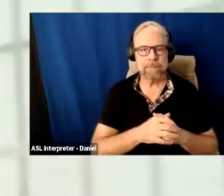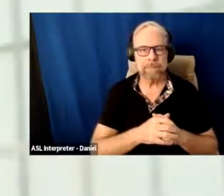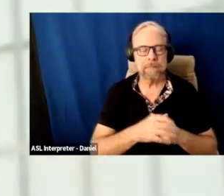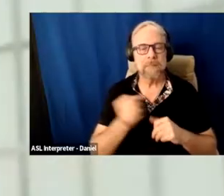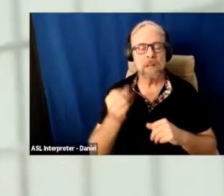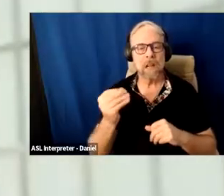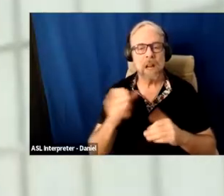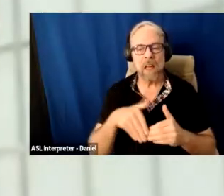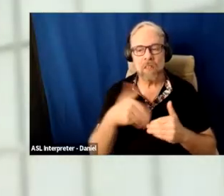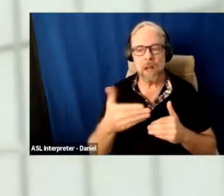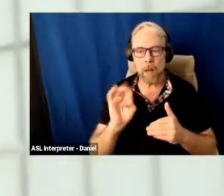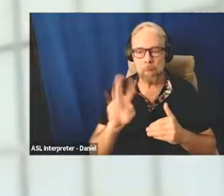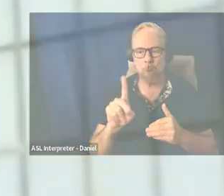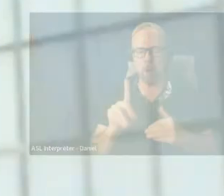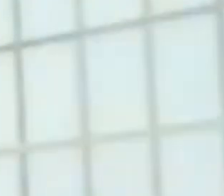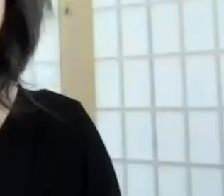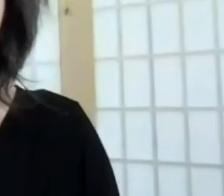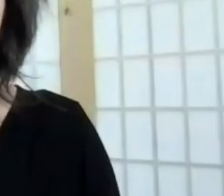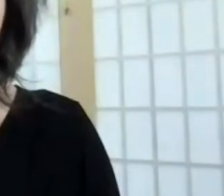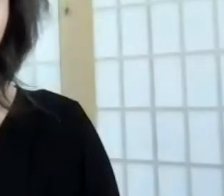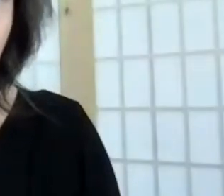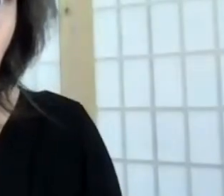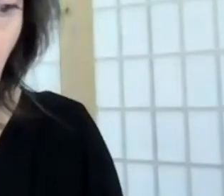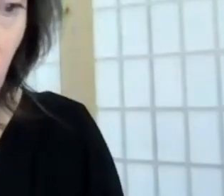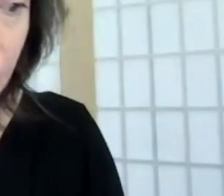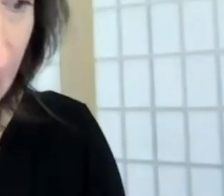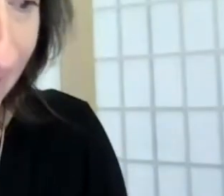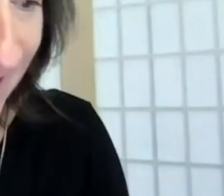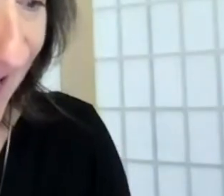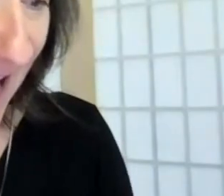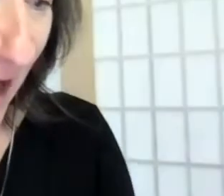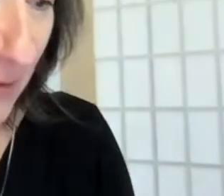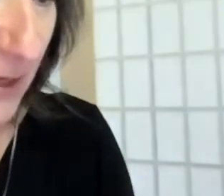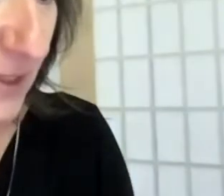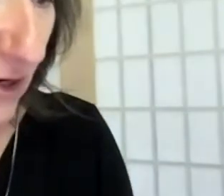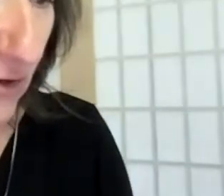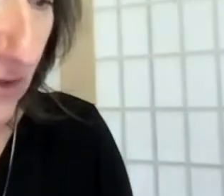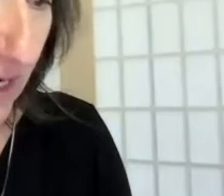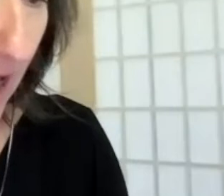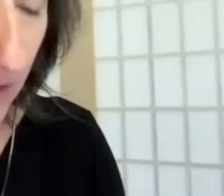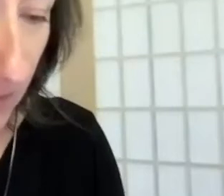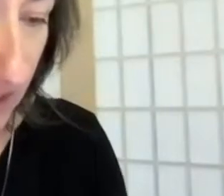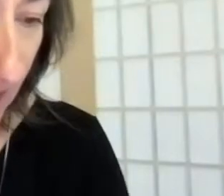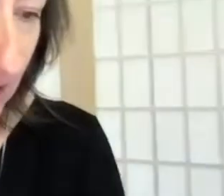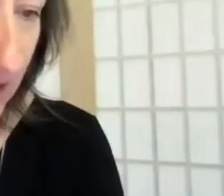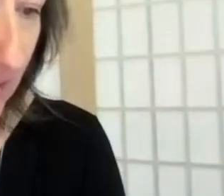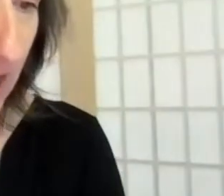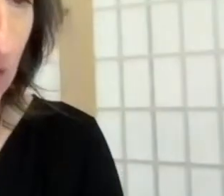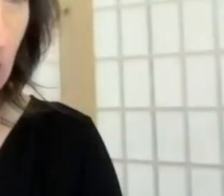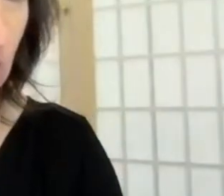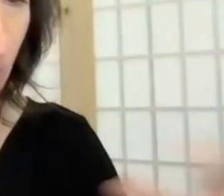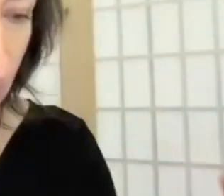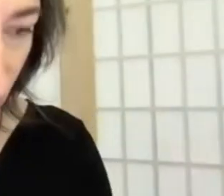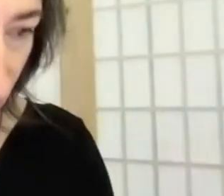So the next board was about, Chris, this is yours, and there are a lot of arrows on your board. How might we co-create outcome indicators and